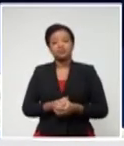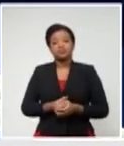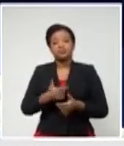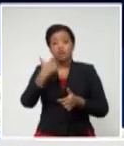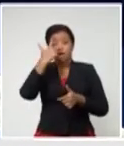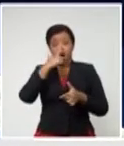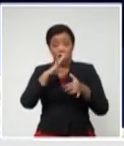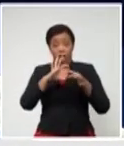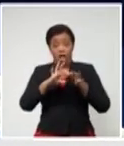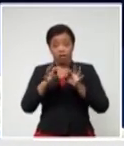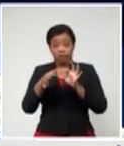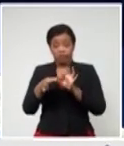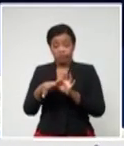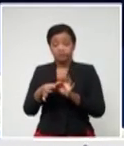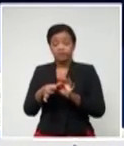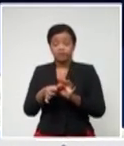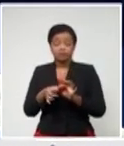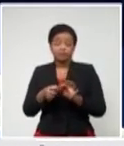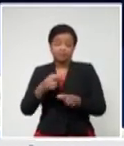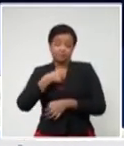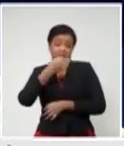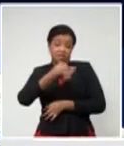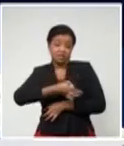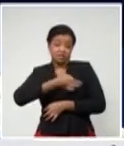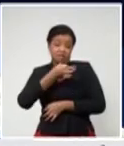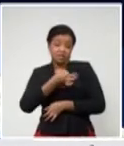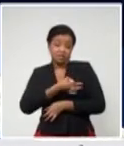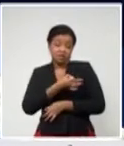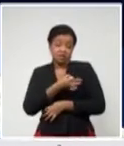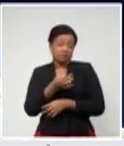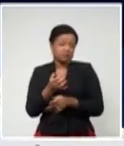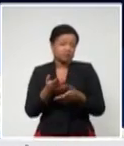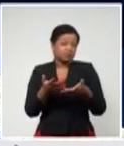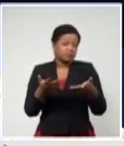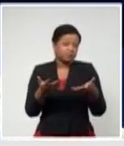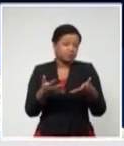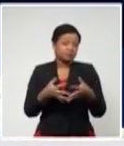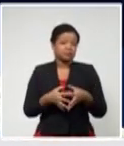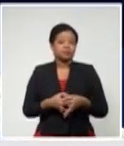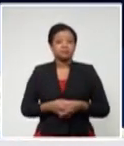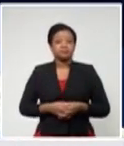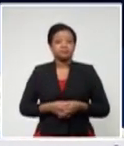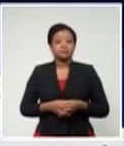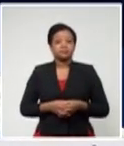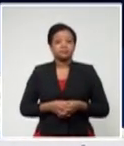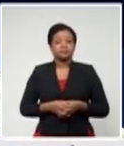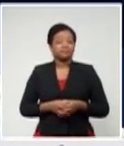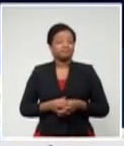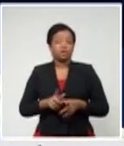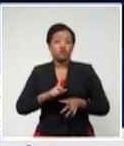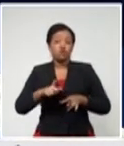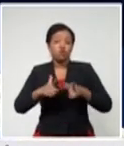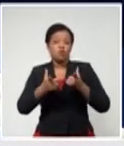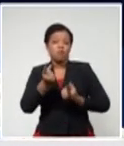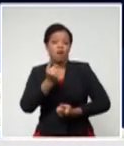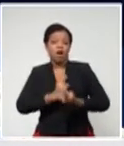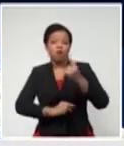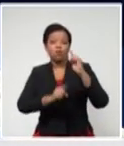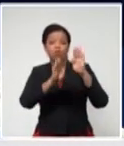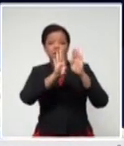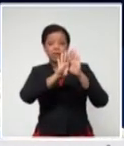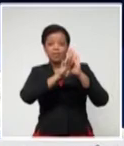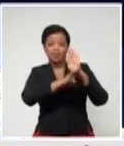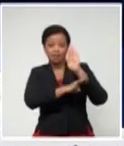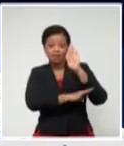virus. I mention this to remind us all to comply with the established measures, to adhere to restrictions related to